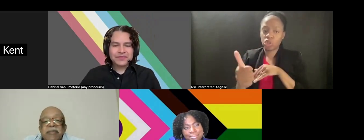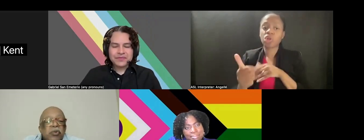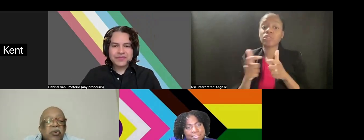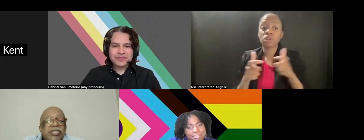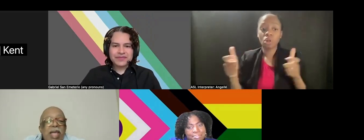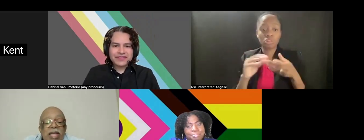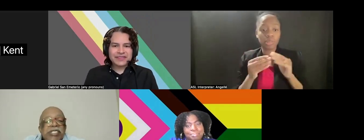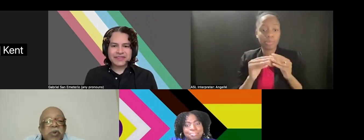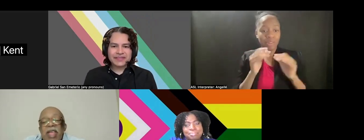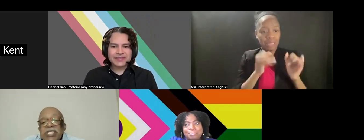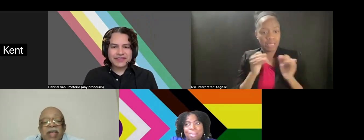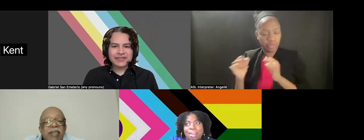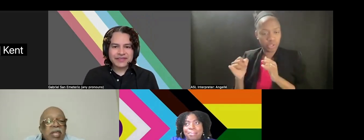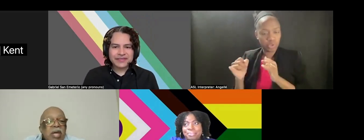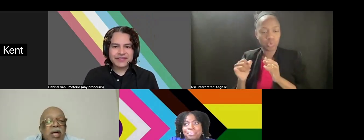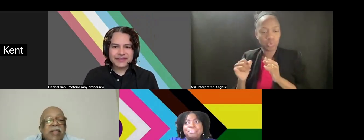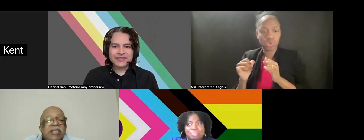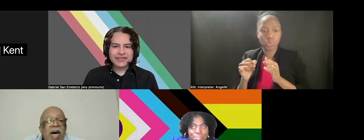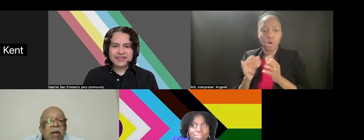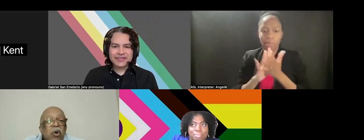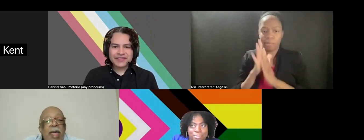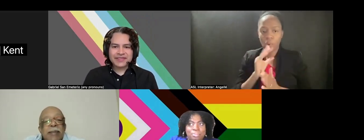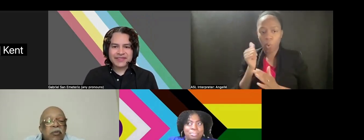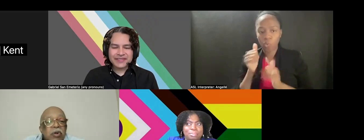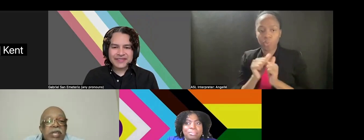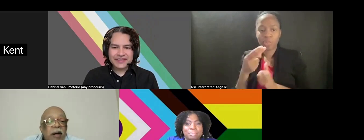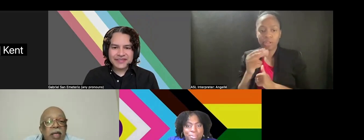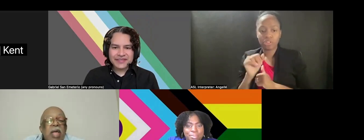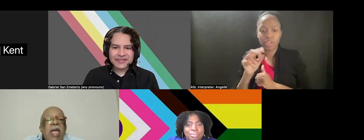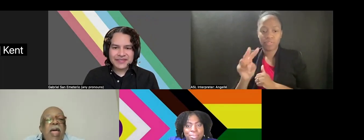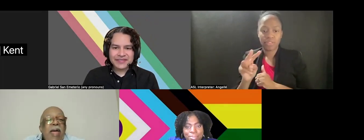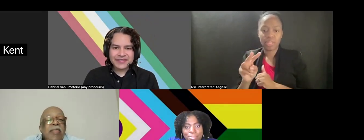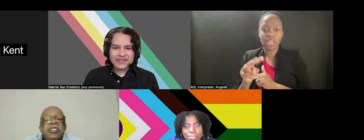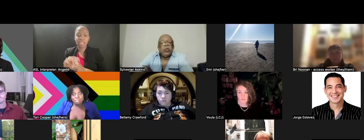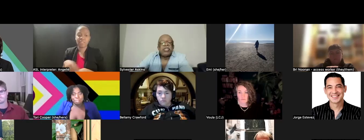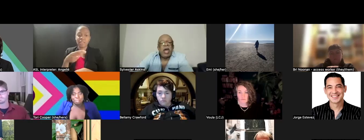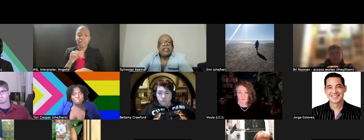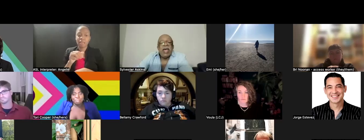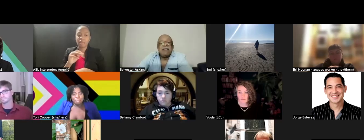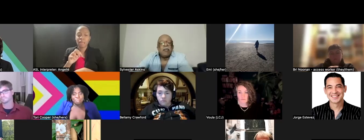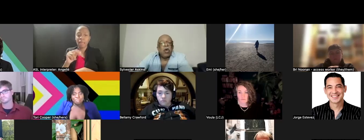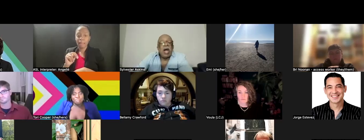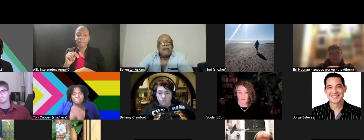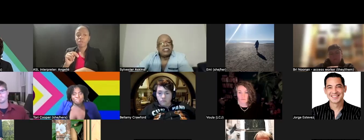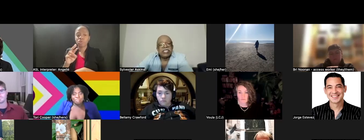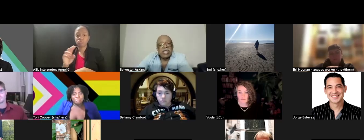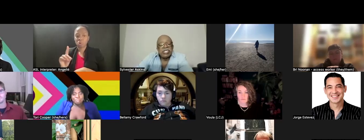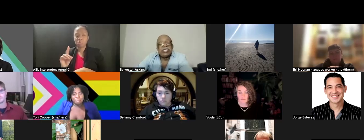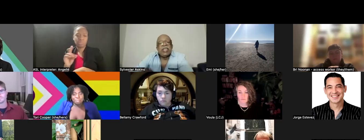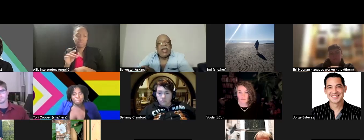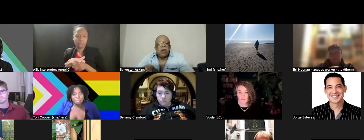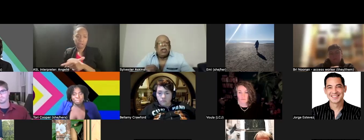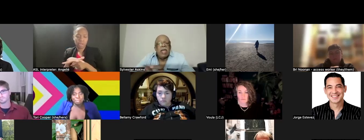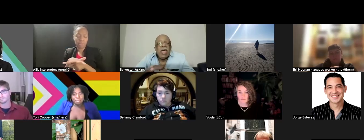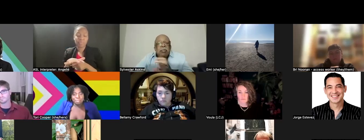of individuals aging with HIV in the Tidewater, Hampton Roads area, and we're starting to have more